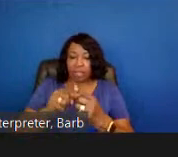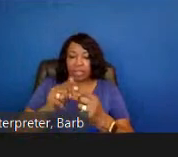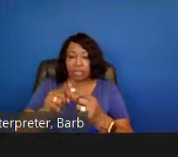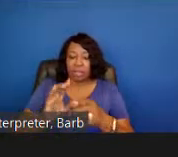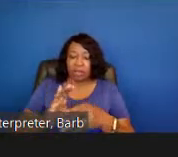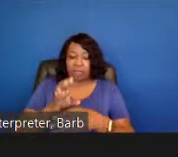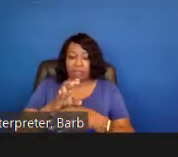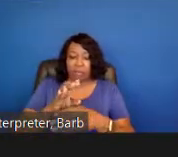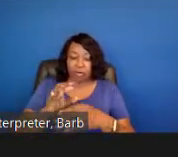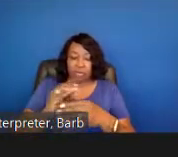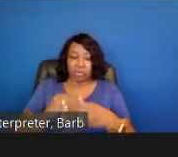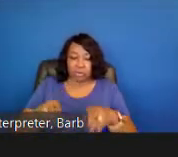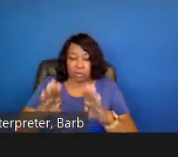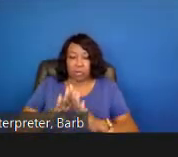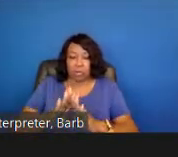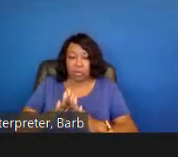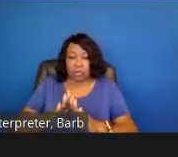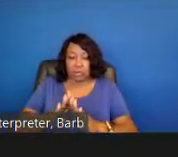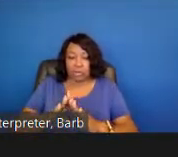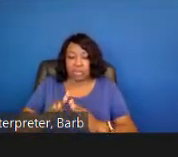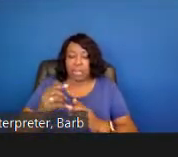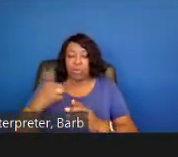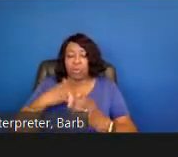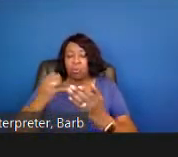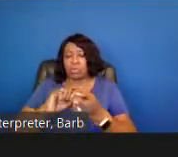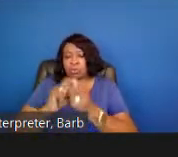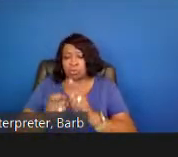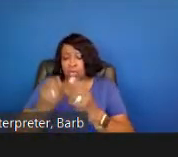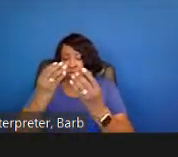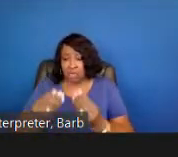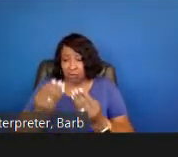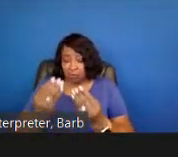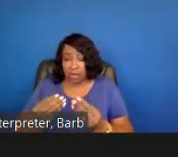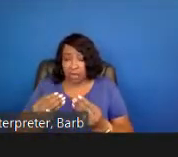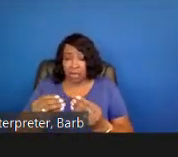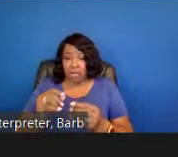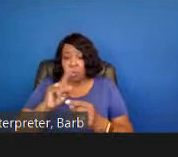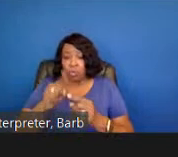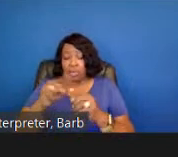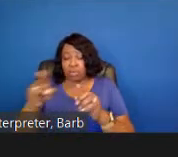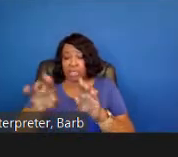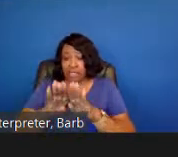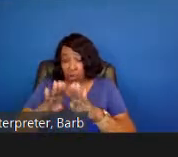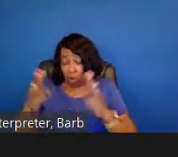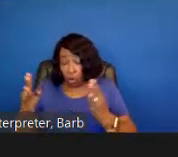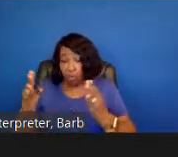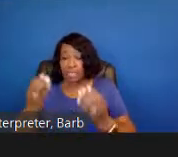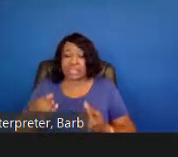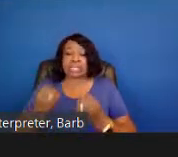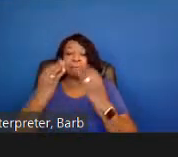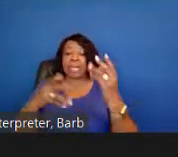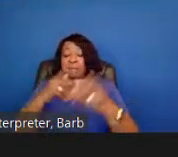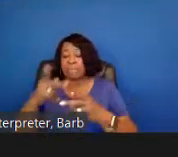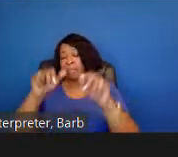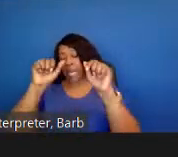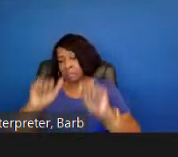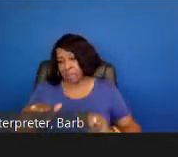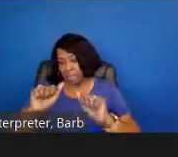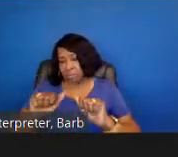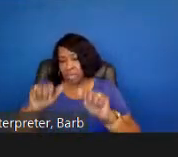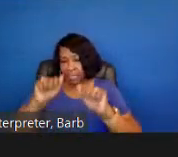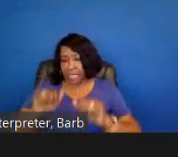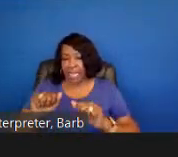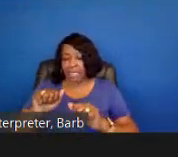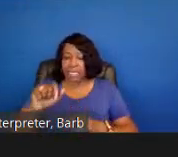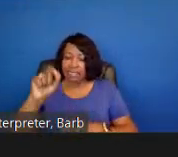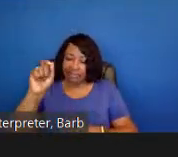more taps. We would like to modify the software so that once that gate is open, as many people as possible can just